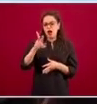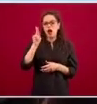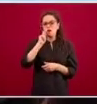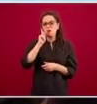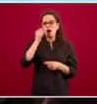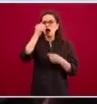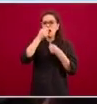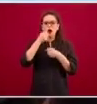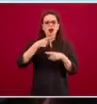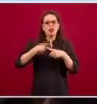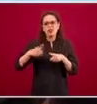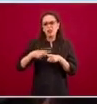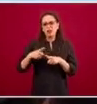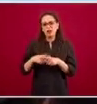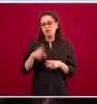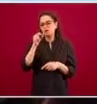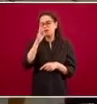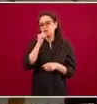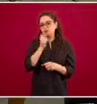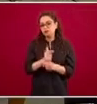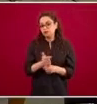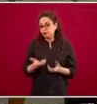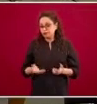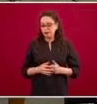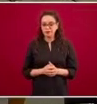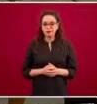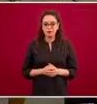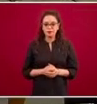all sorts of tests, you don't know the cause.